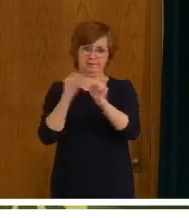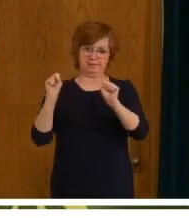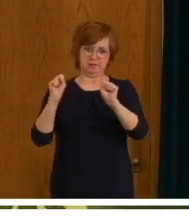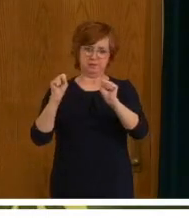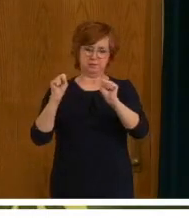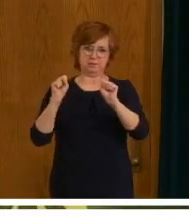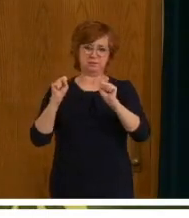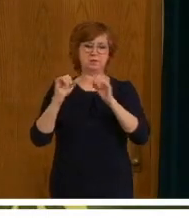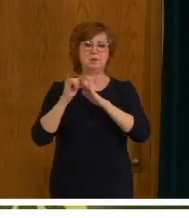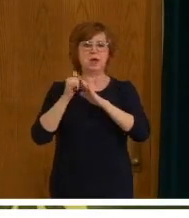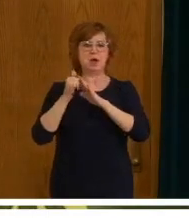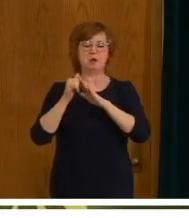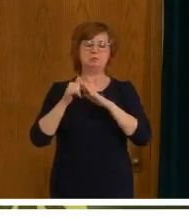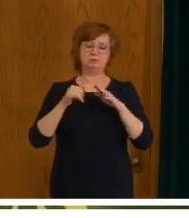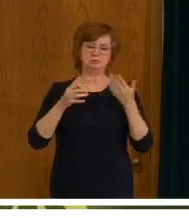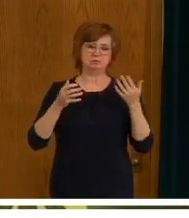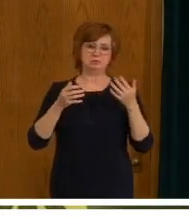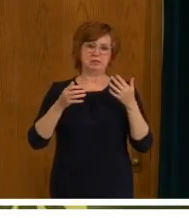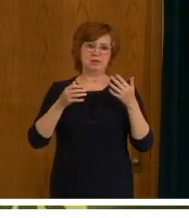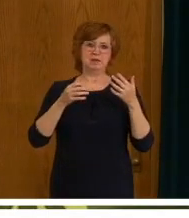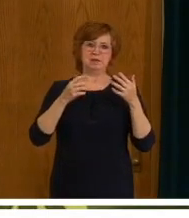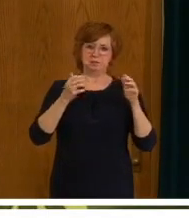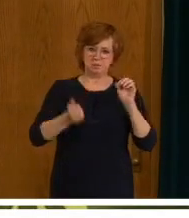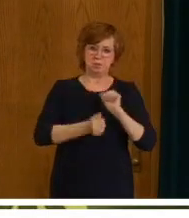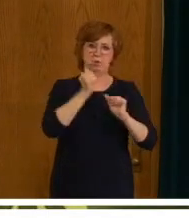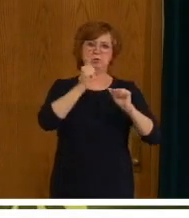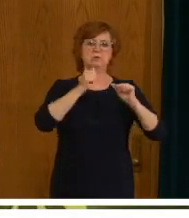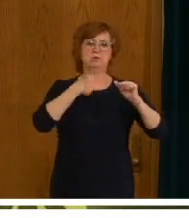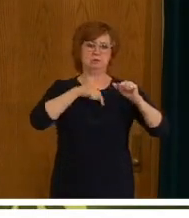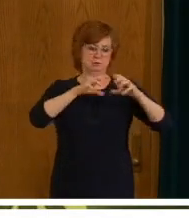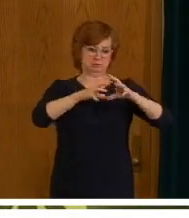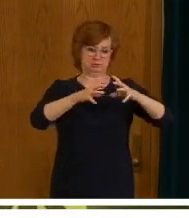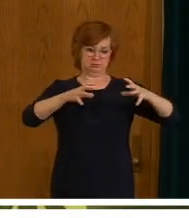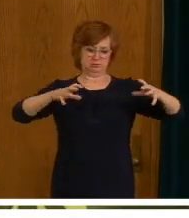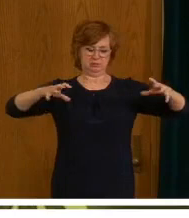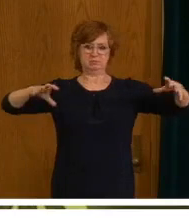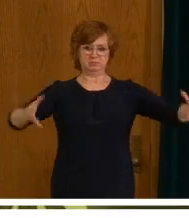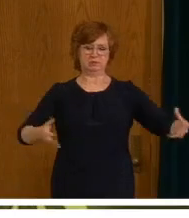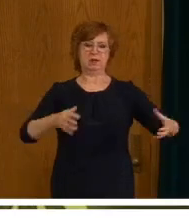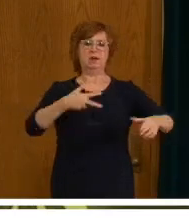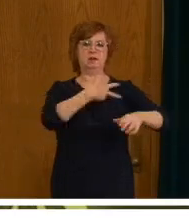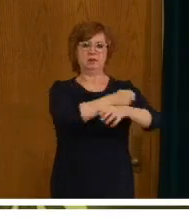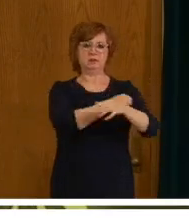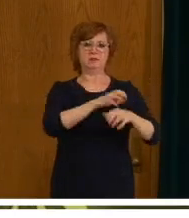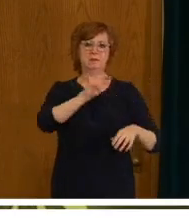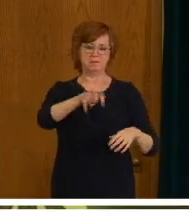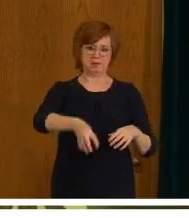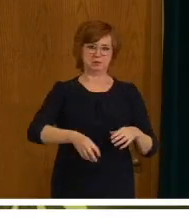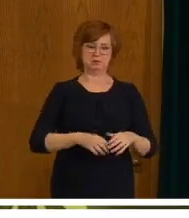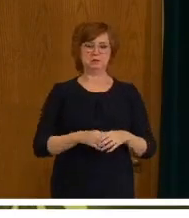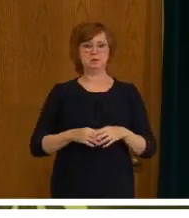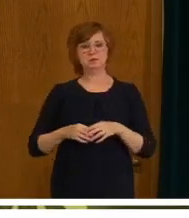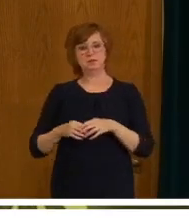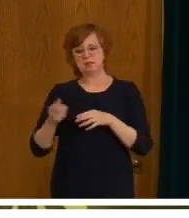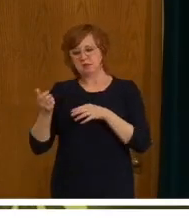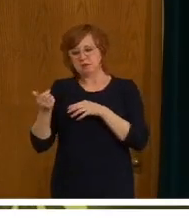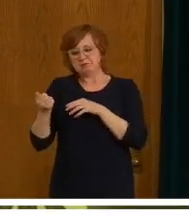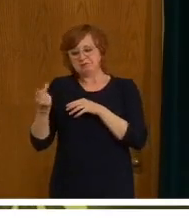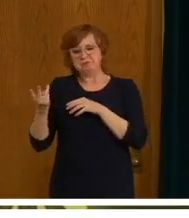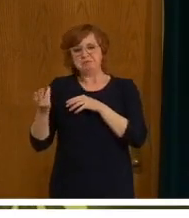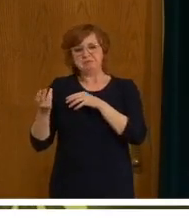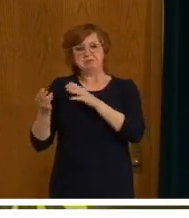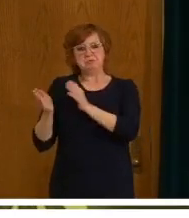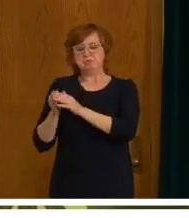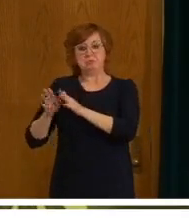is for the vast majority of us to get vaccinated. We are confident that we can move forward with removing the